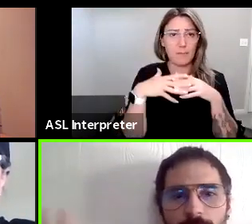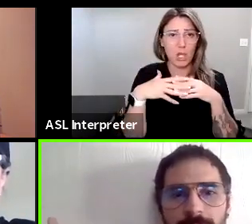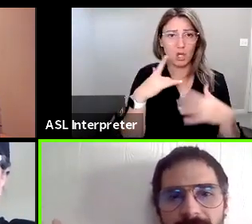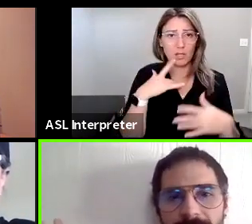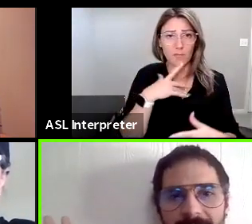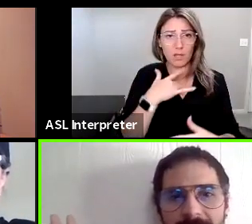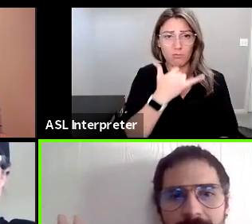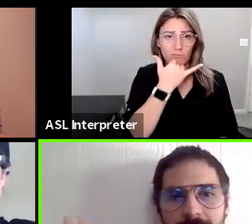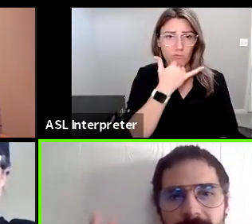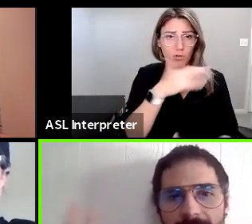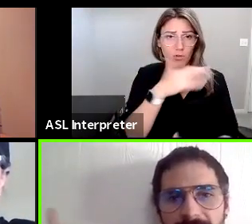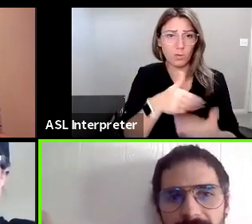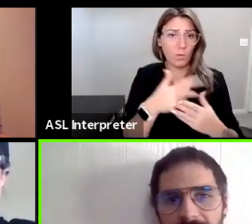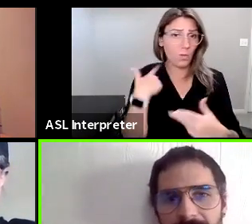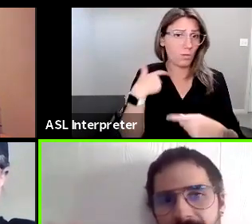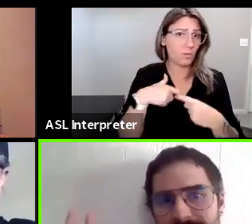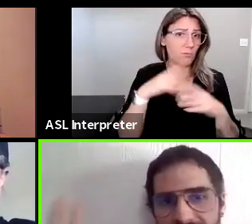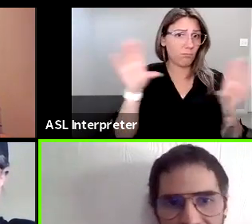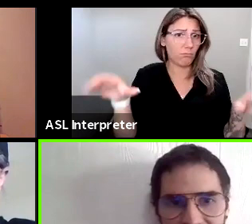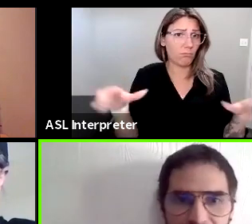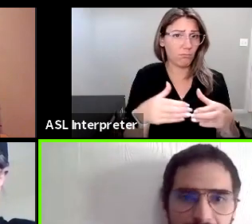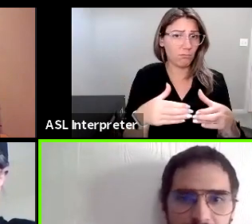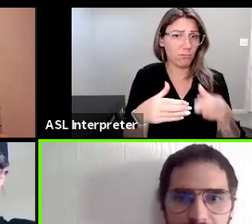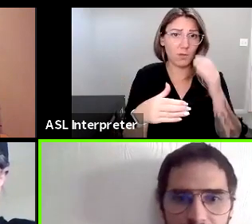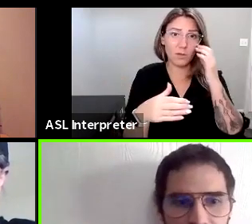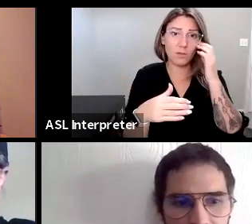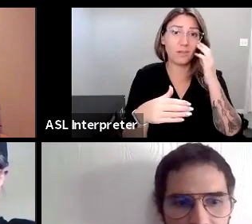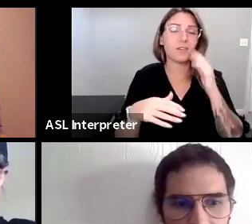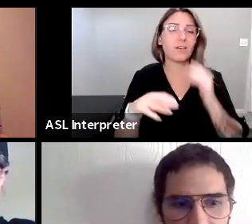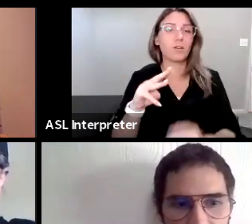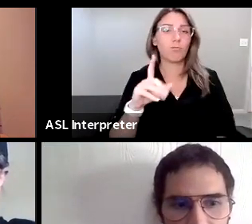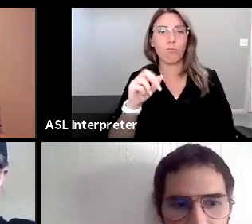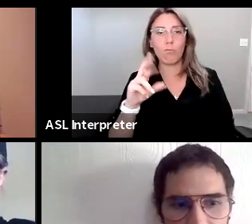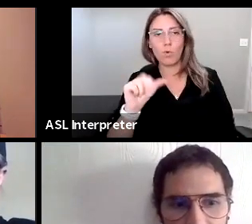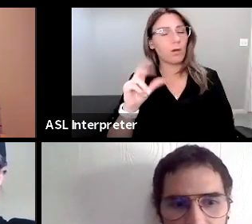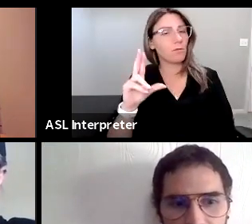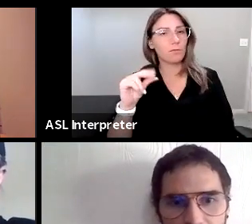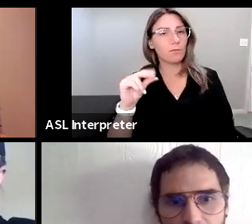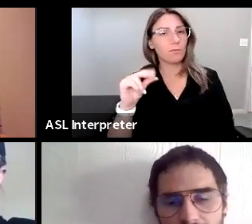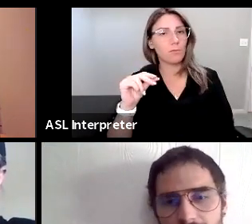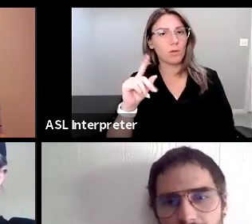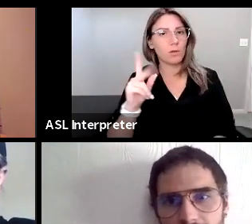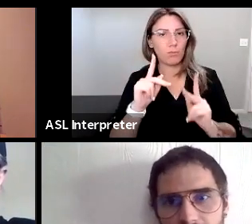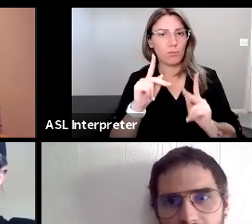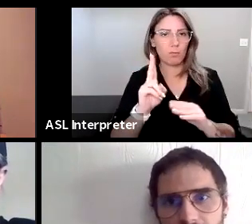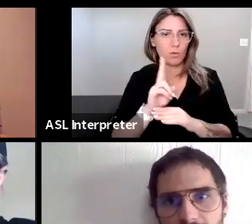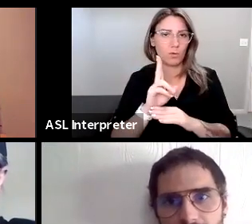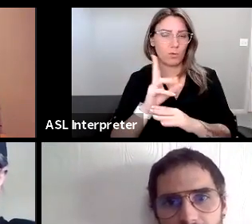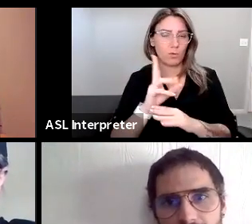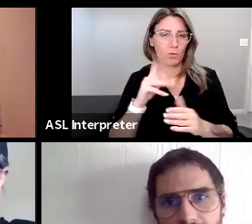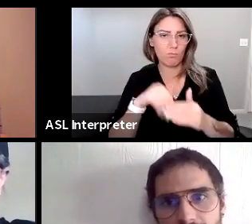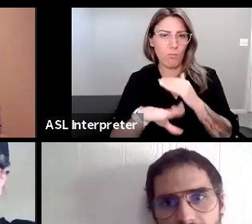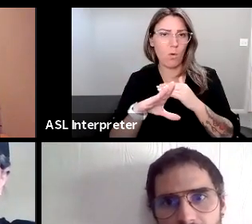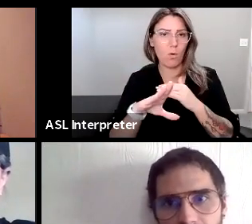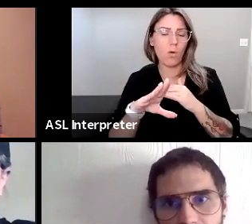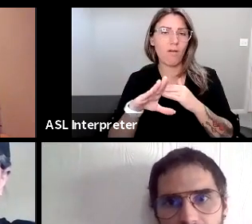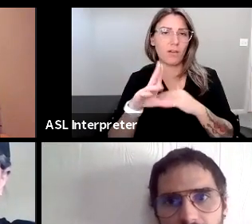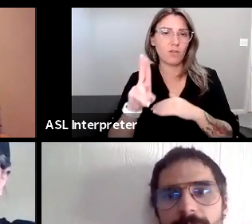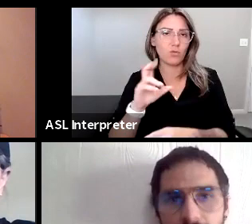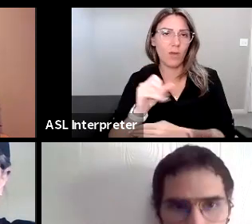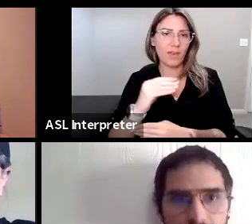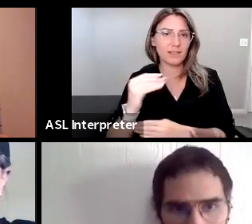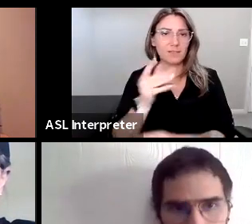the whole Hispanic, Latino, Latinx? It's for people who were born in the U.S. whose parents are from Mexican